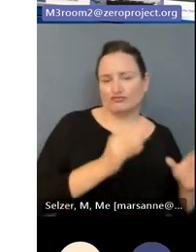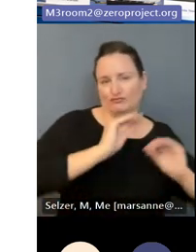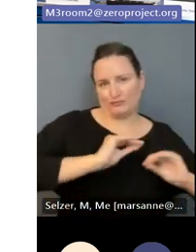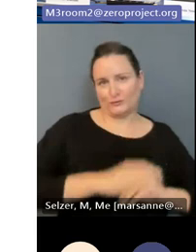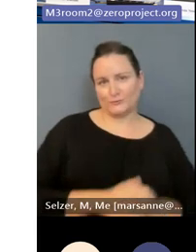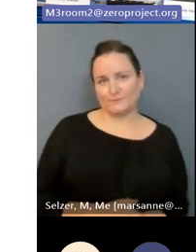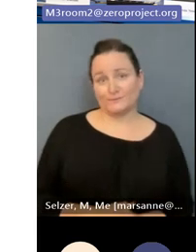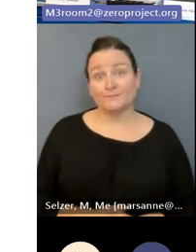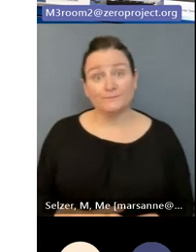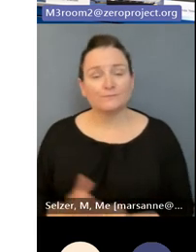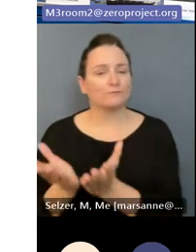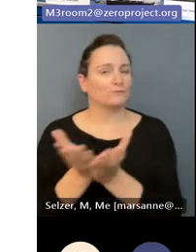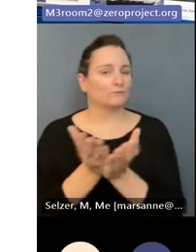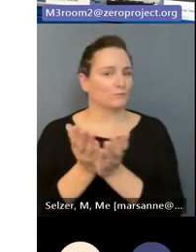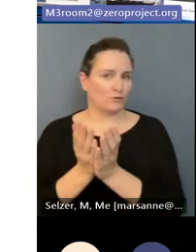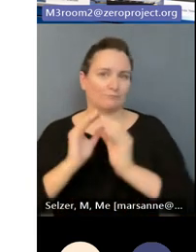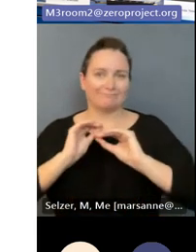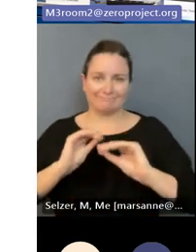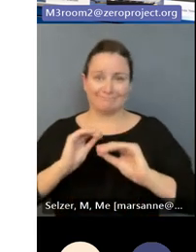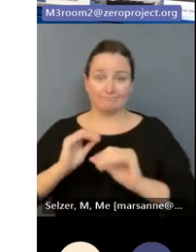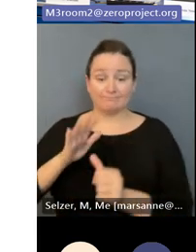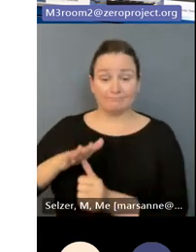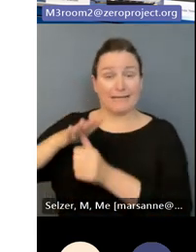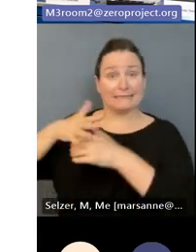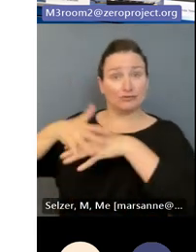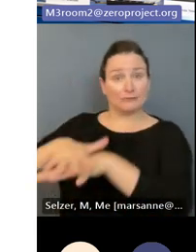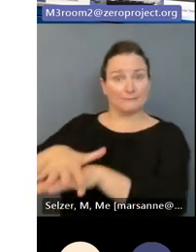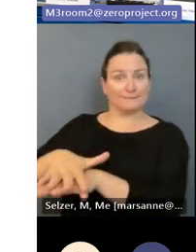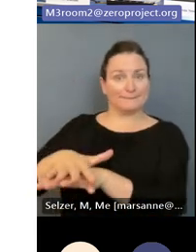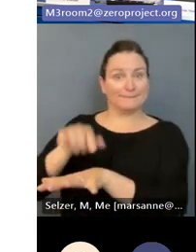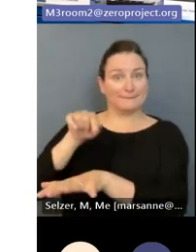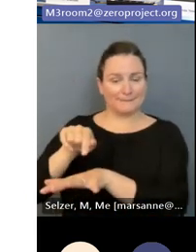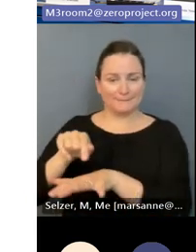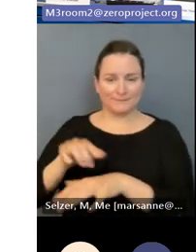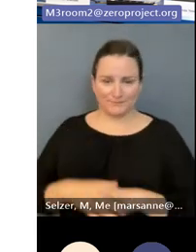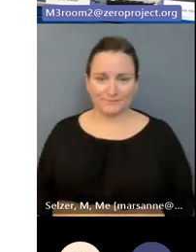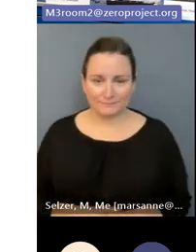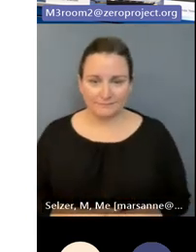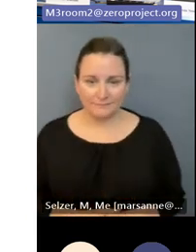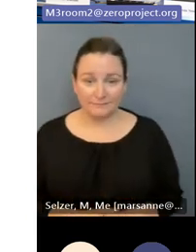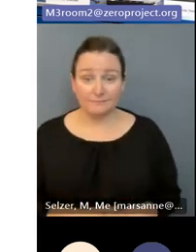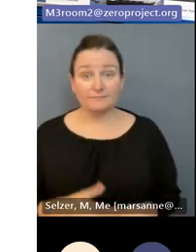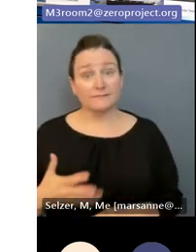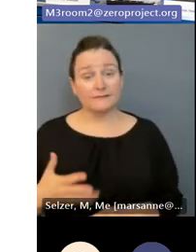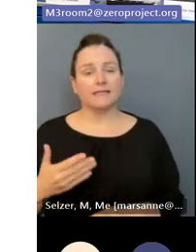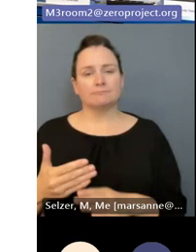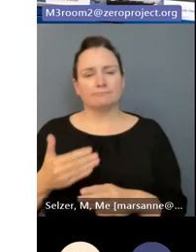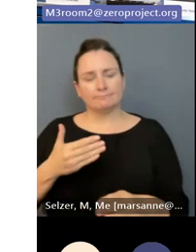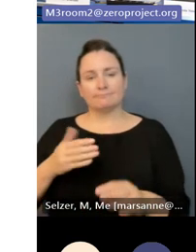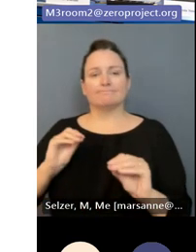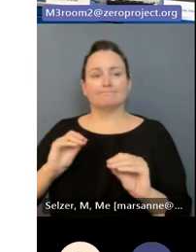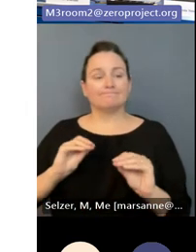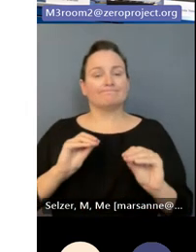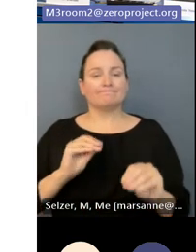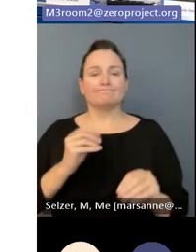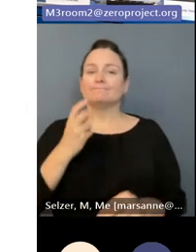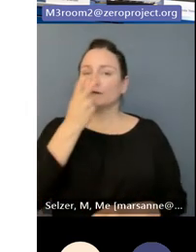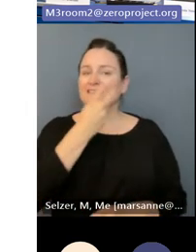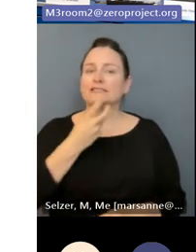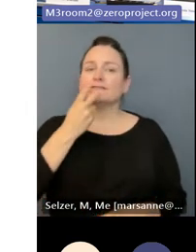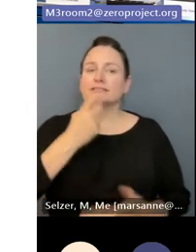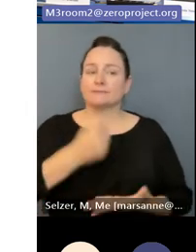Down syndrome to access mainstream educational systems. Lastly, we provide speech therapy, occupational therapy,